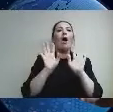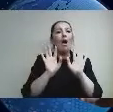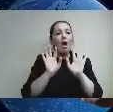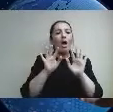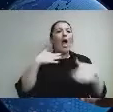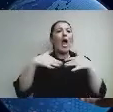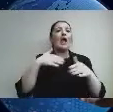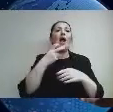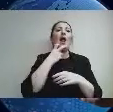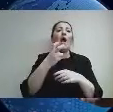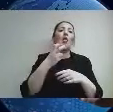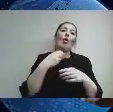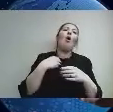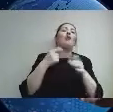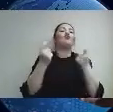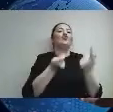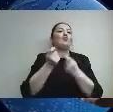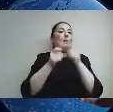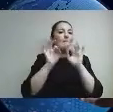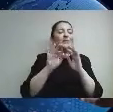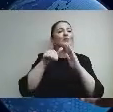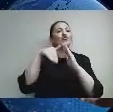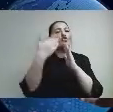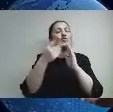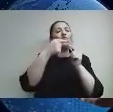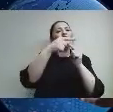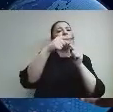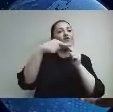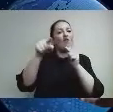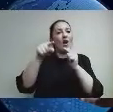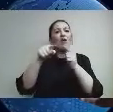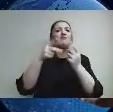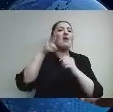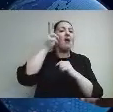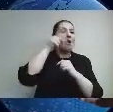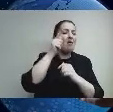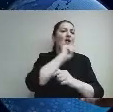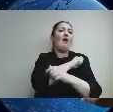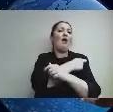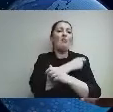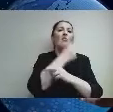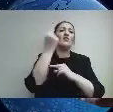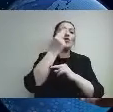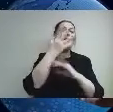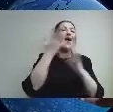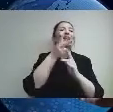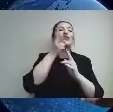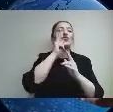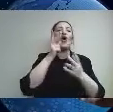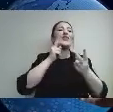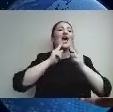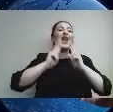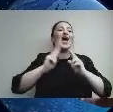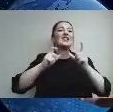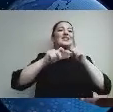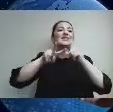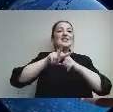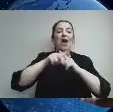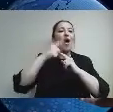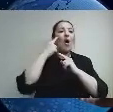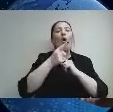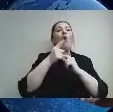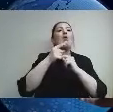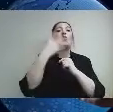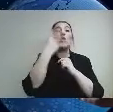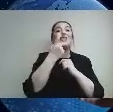as a disabled individual, and I served lastly Energisa in the strategic